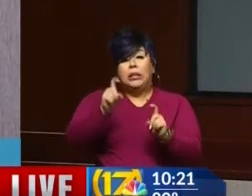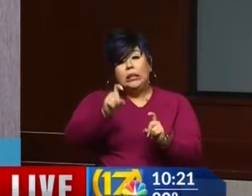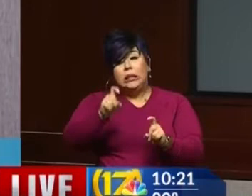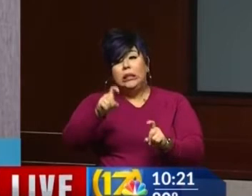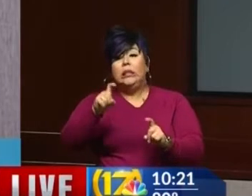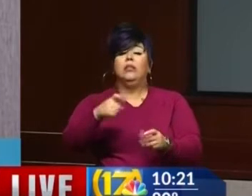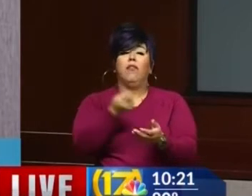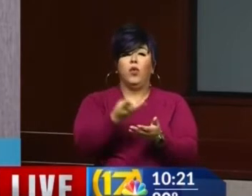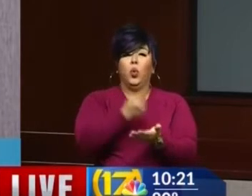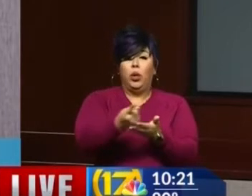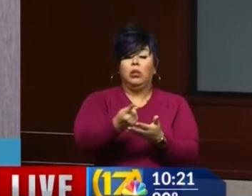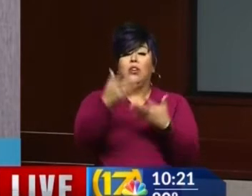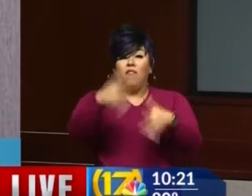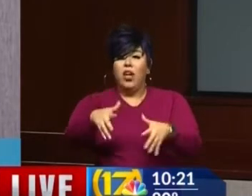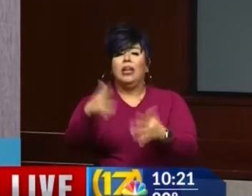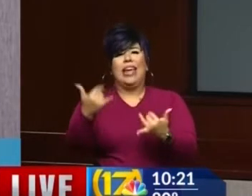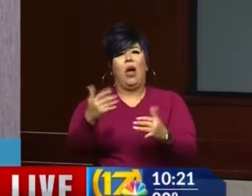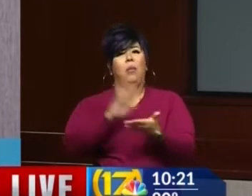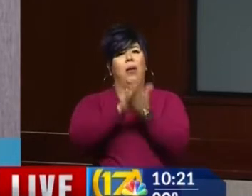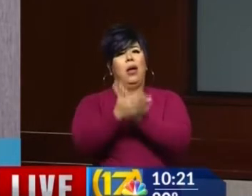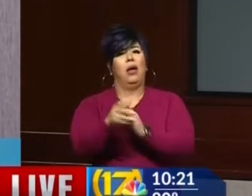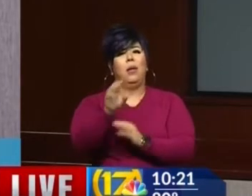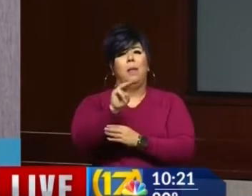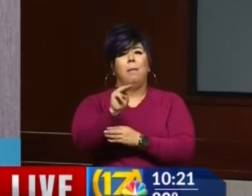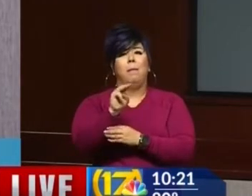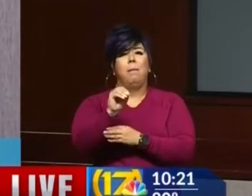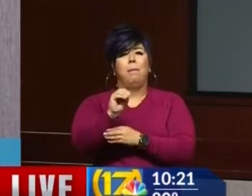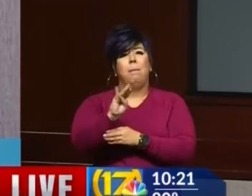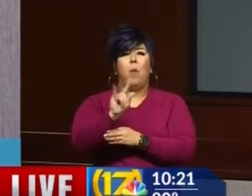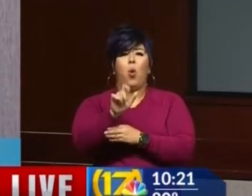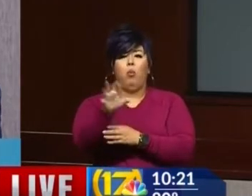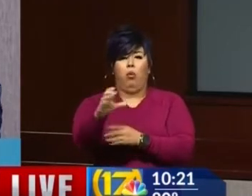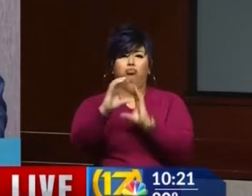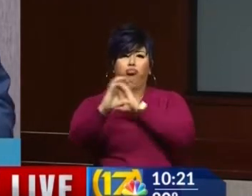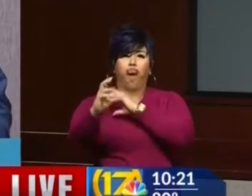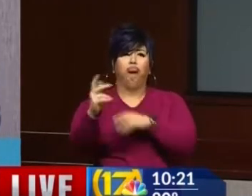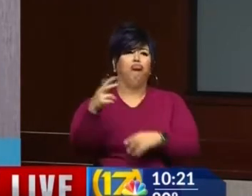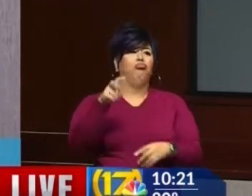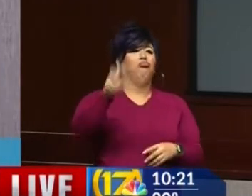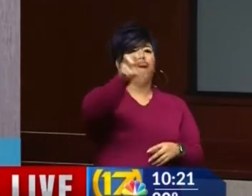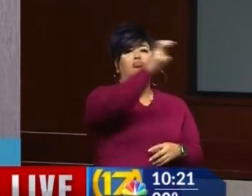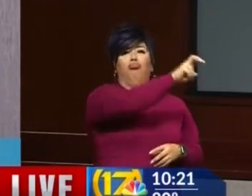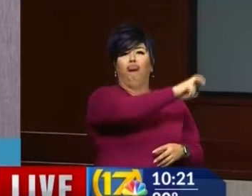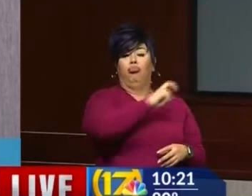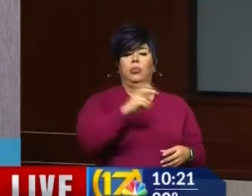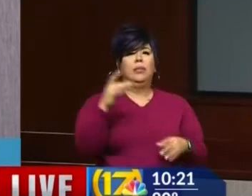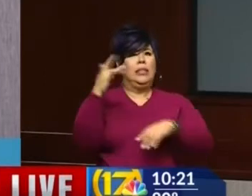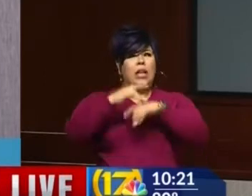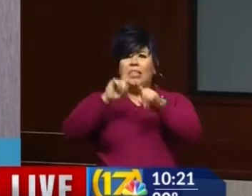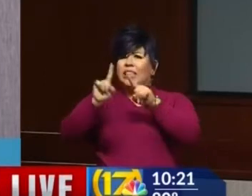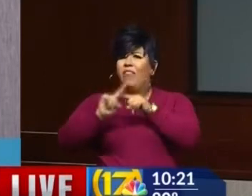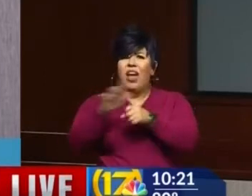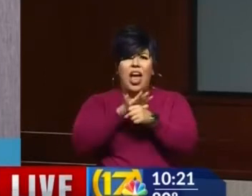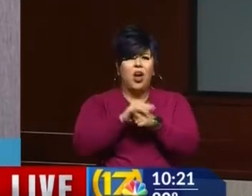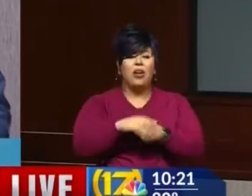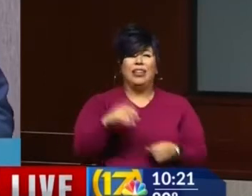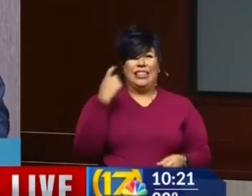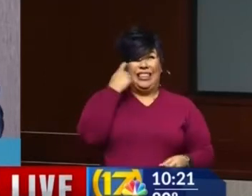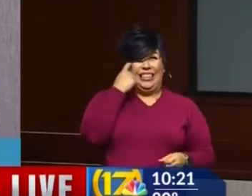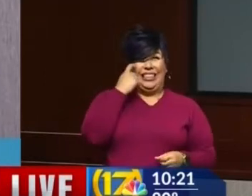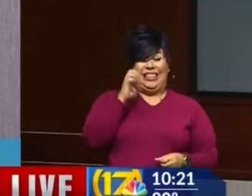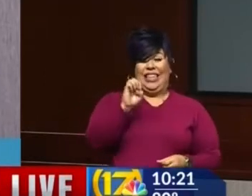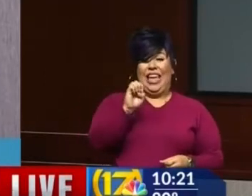to make sure that we are testing as many people as possible. In fact, we have been out at Edwards Air Force Base for the last